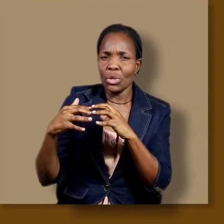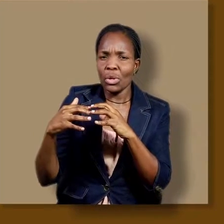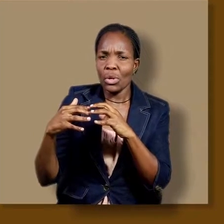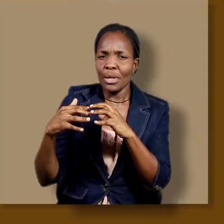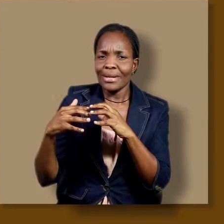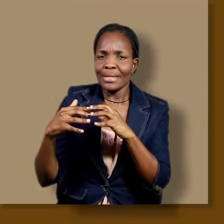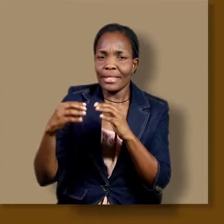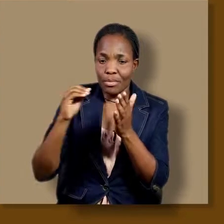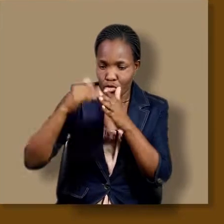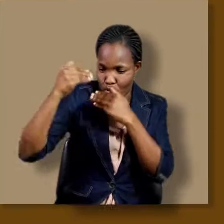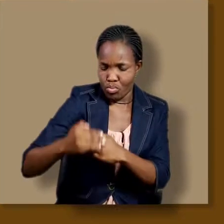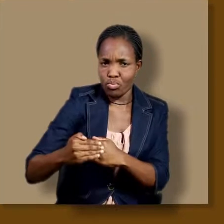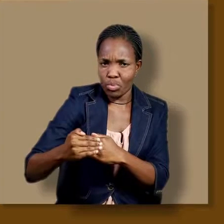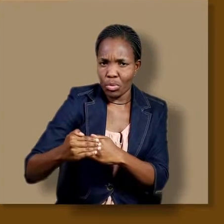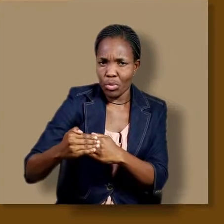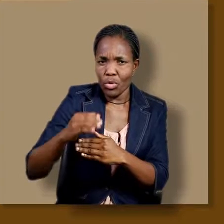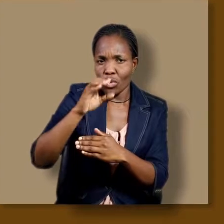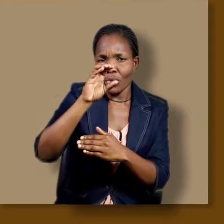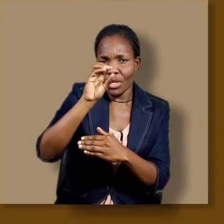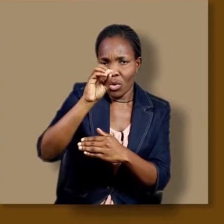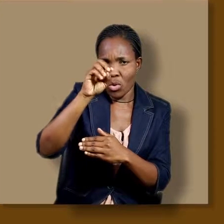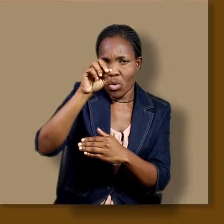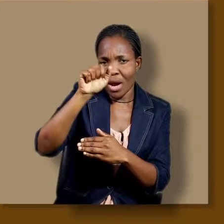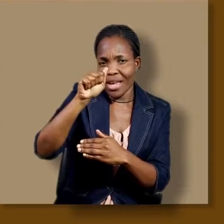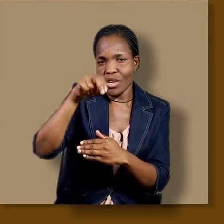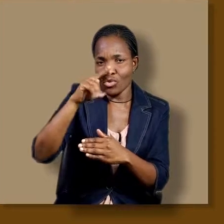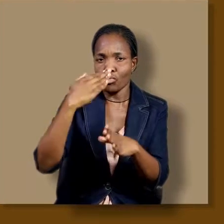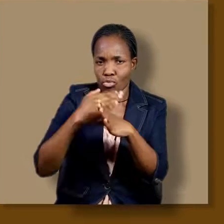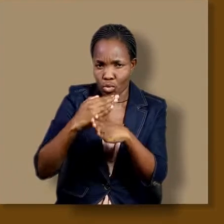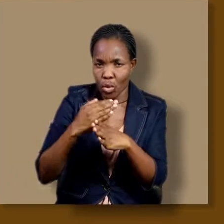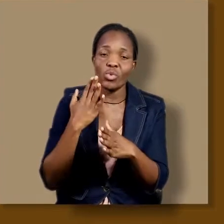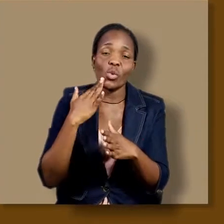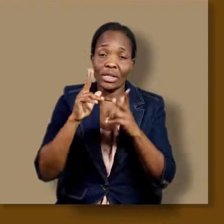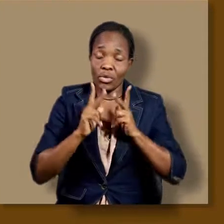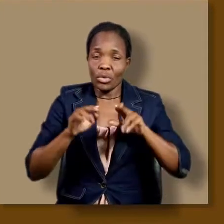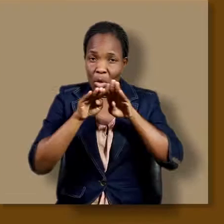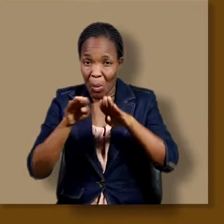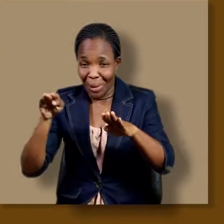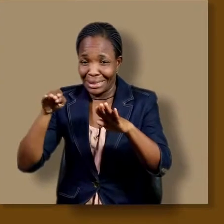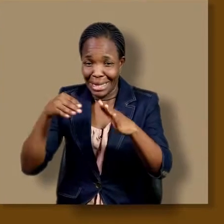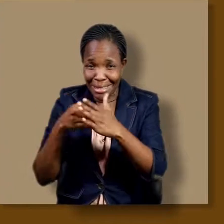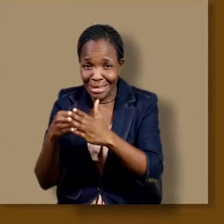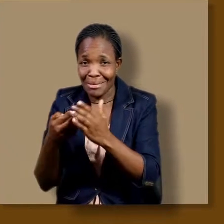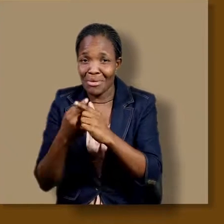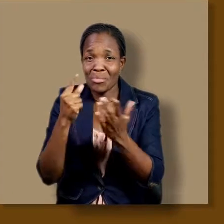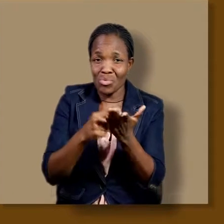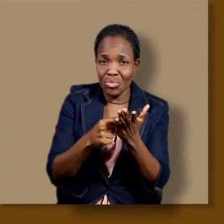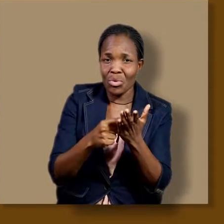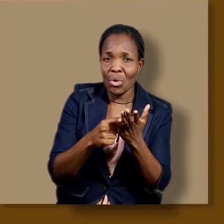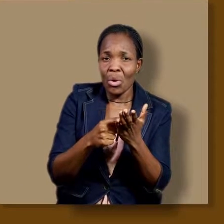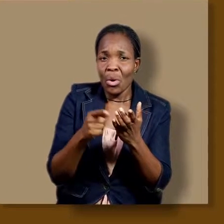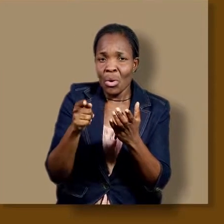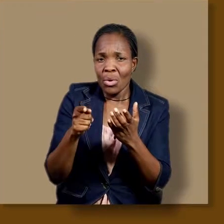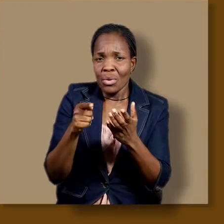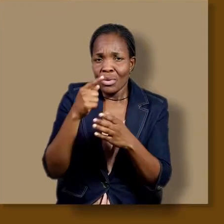also limited the effectiveness of the OAU, so that when human rights were violated, as in Uganda under Idi